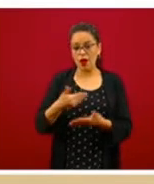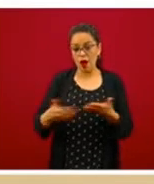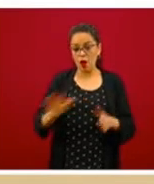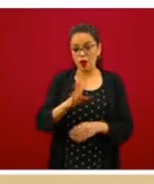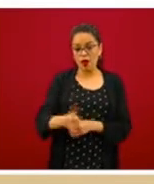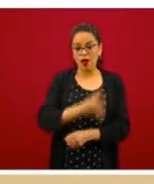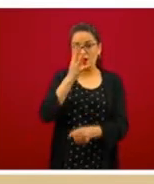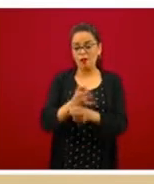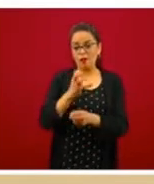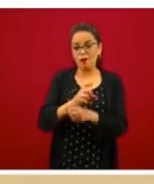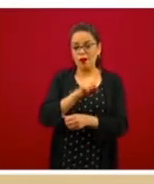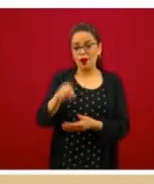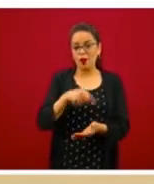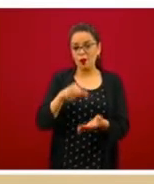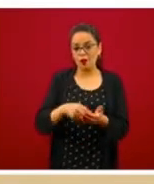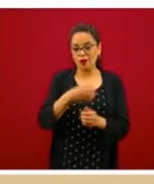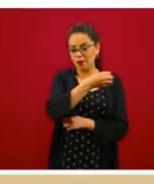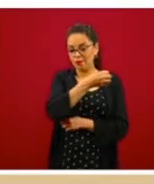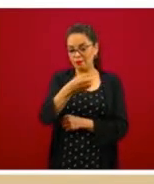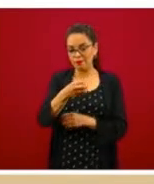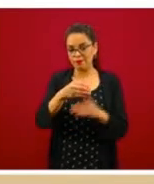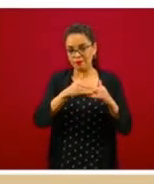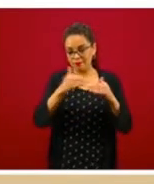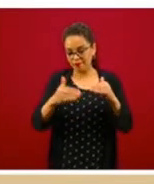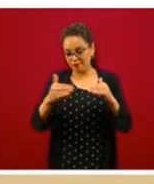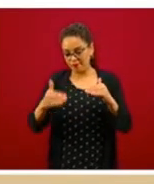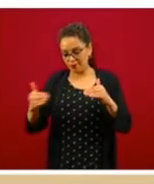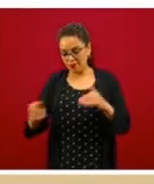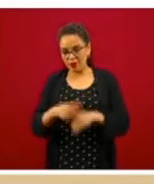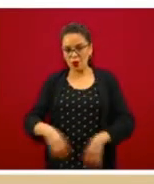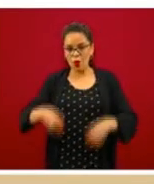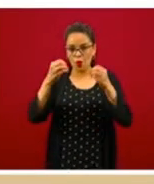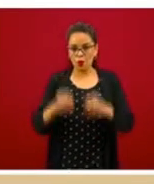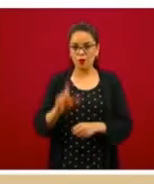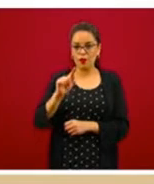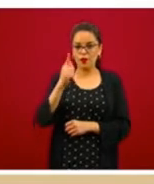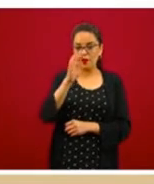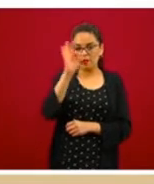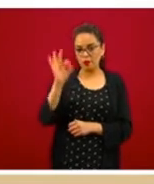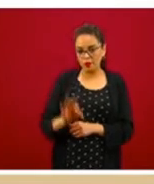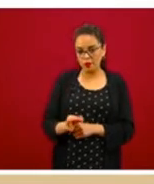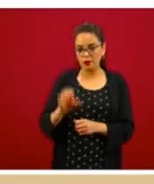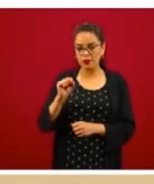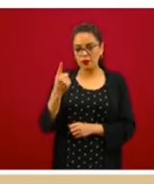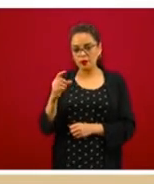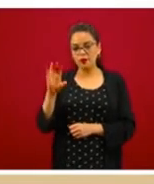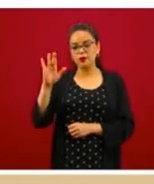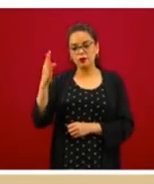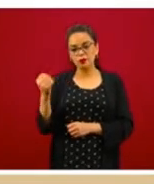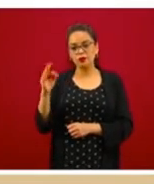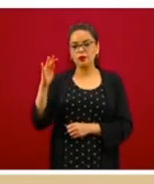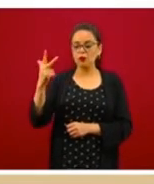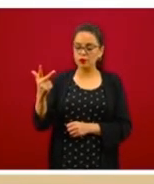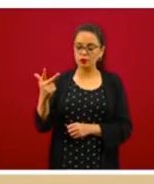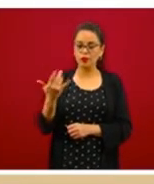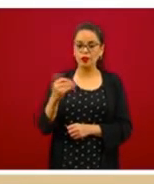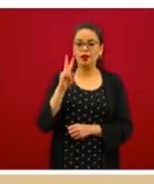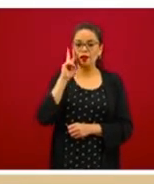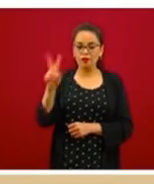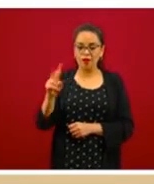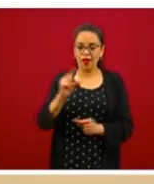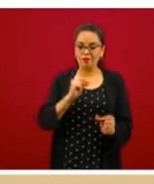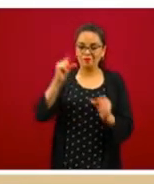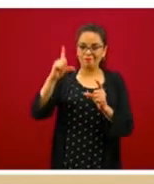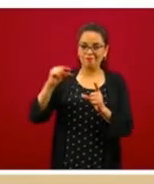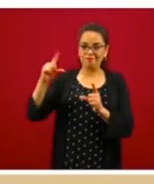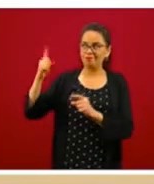City, 63 in the state of Mexico, Guerrero has 62, Tabasco 56, and so on and so forth. In the